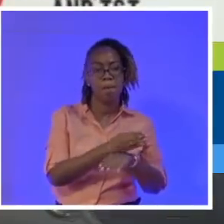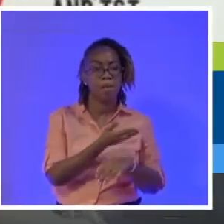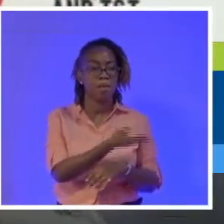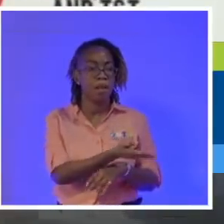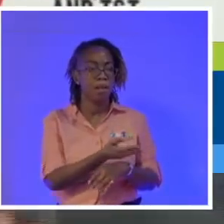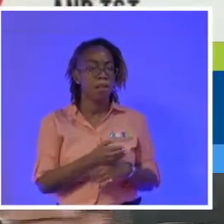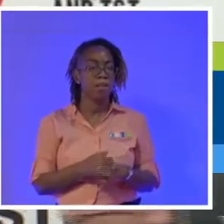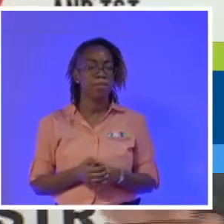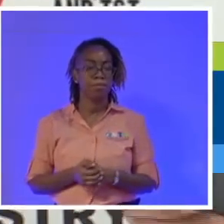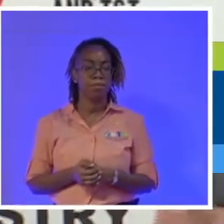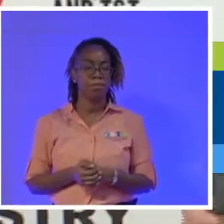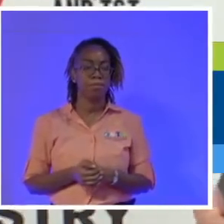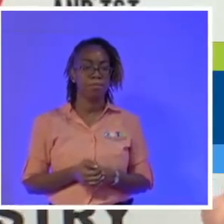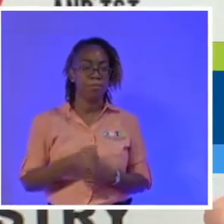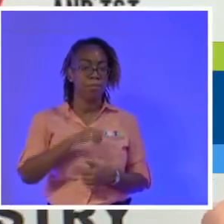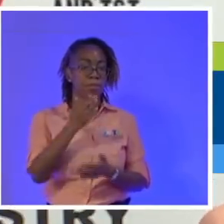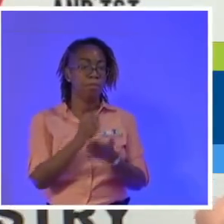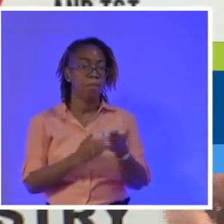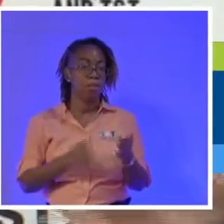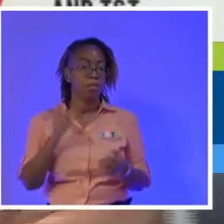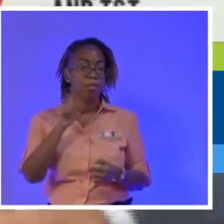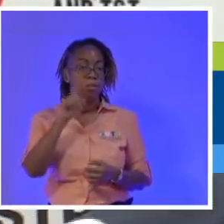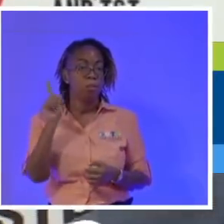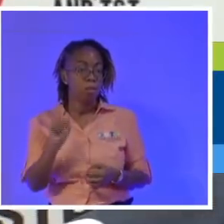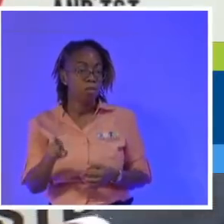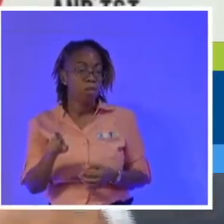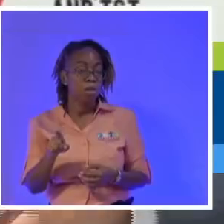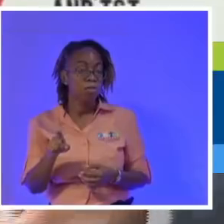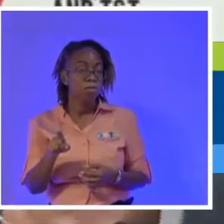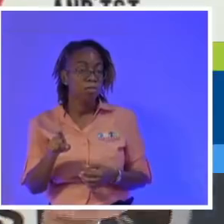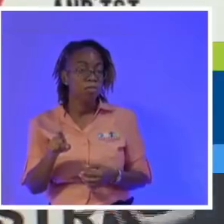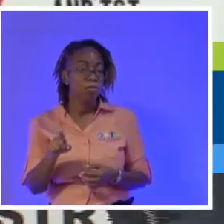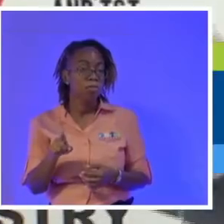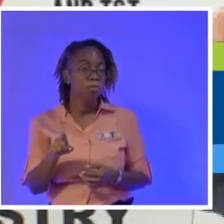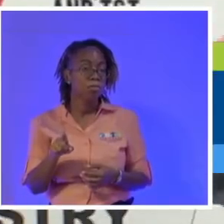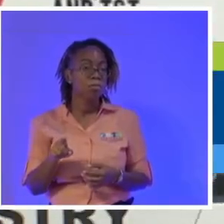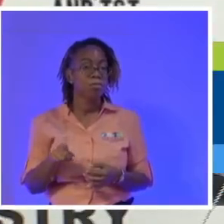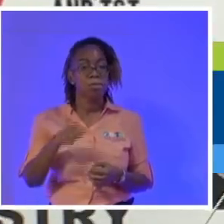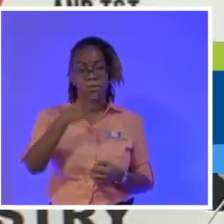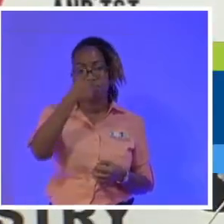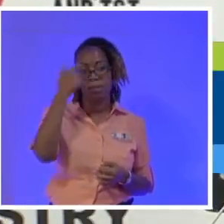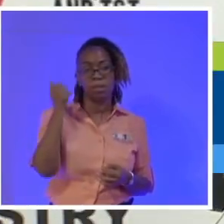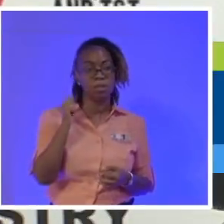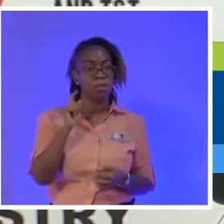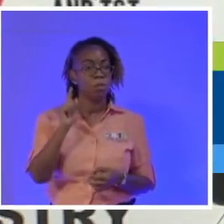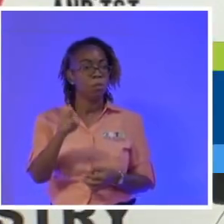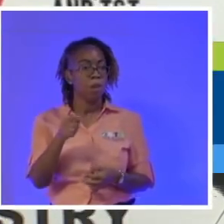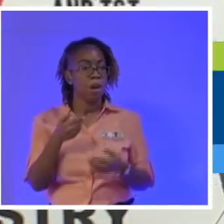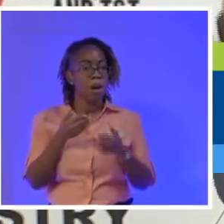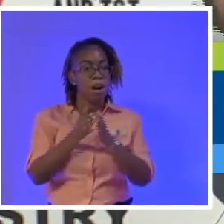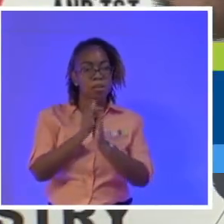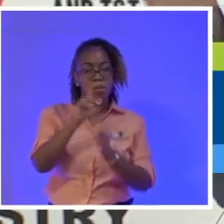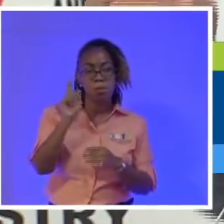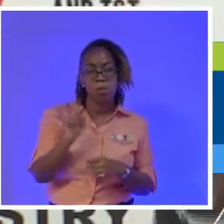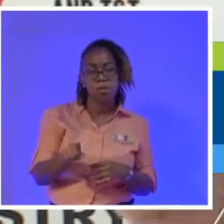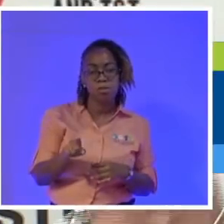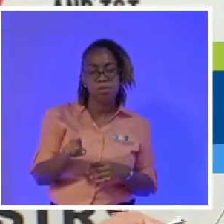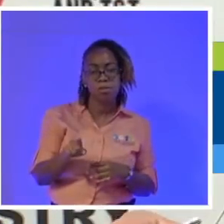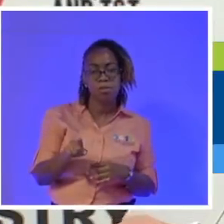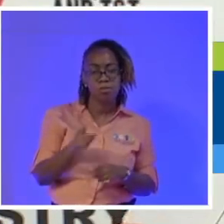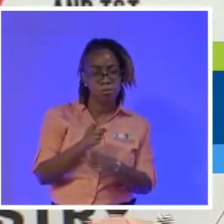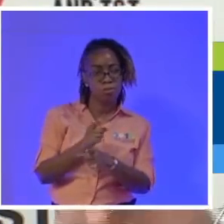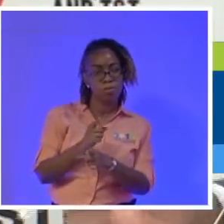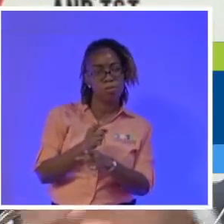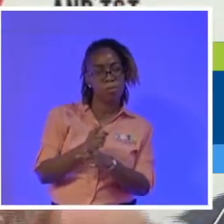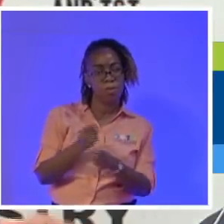other part of the question, because you phrased the question properly, was this